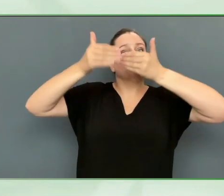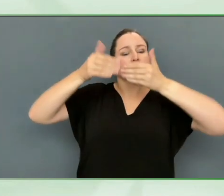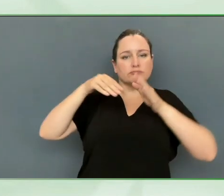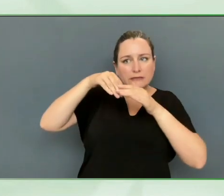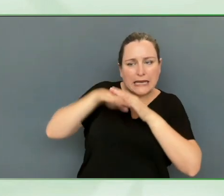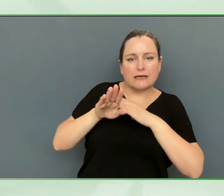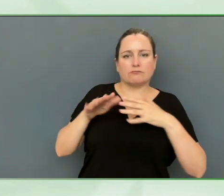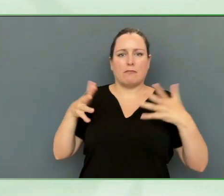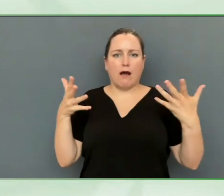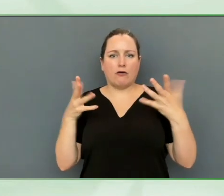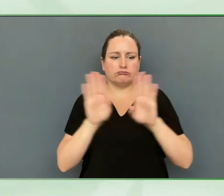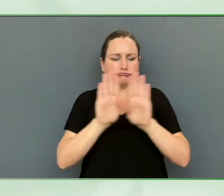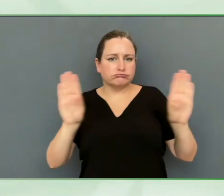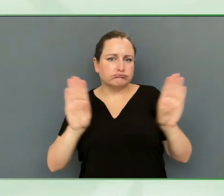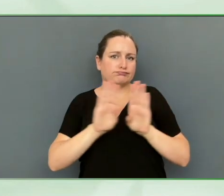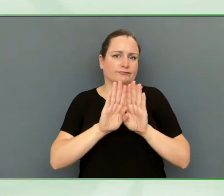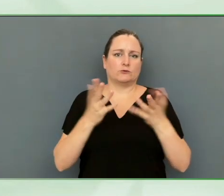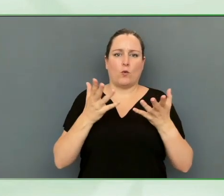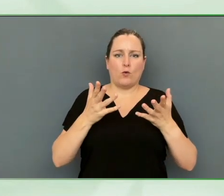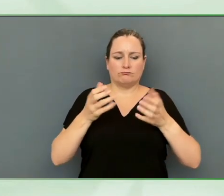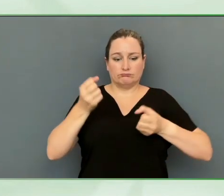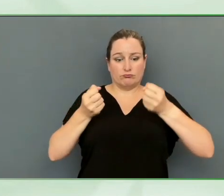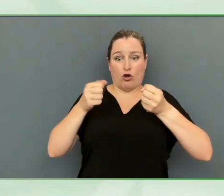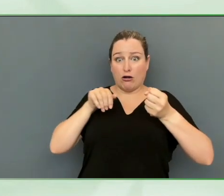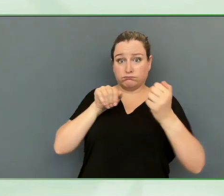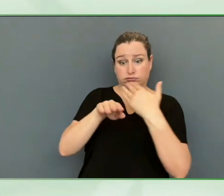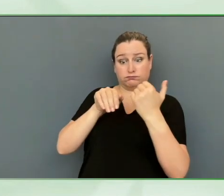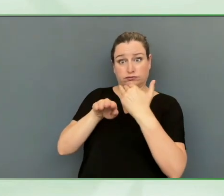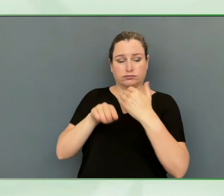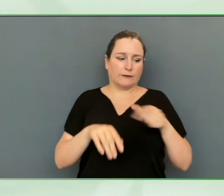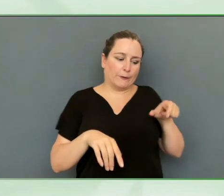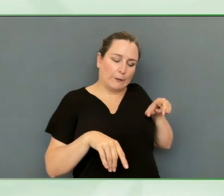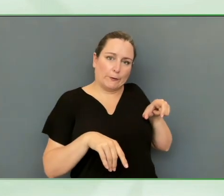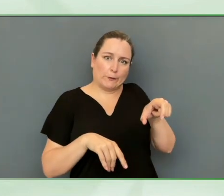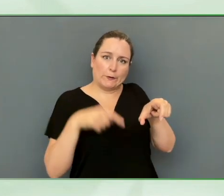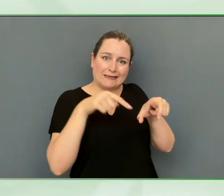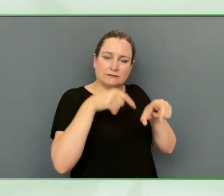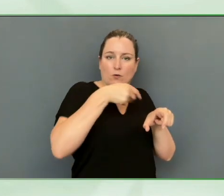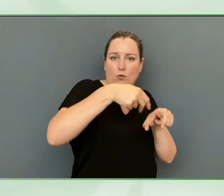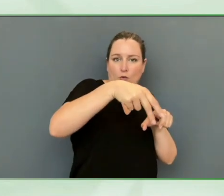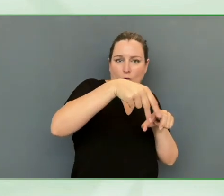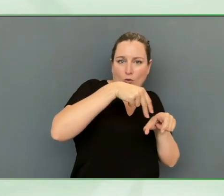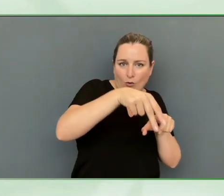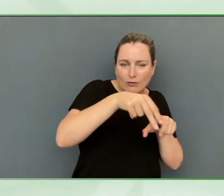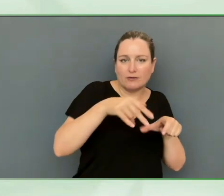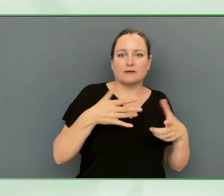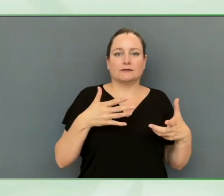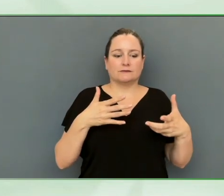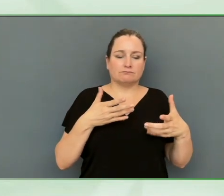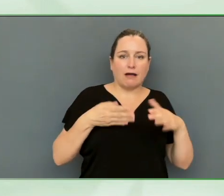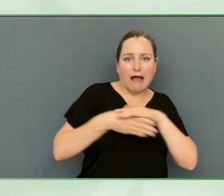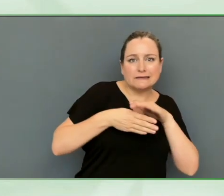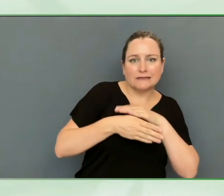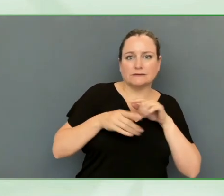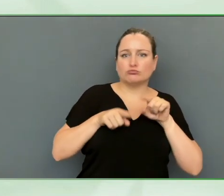your sidewalks, crosswalks, auditory, pedestrian signals, so the infrastructure around the environment that we live in. So we write